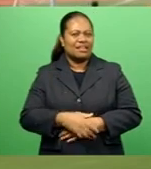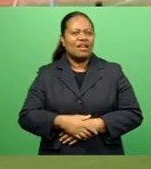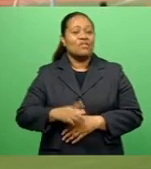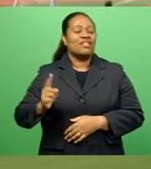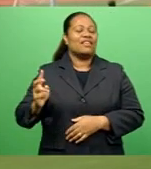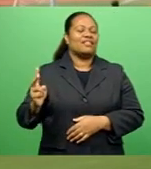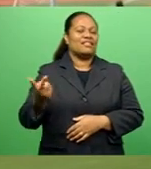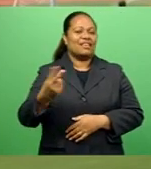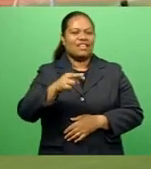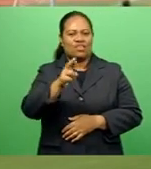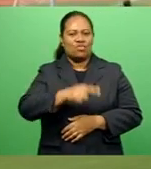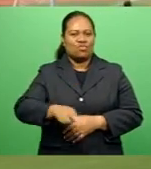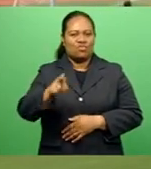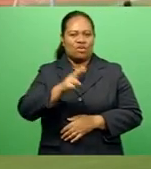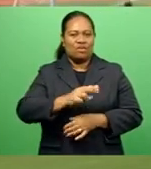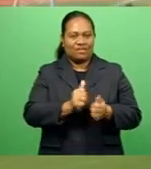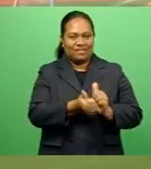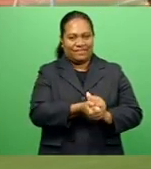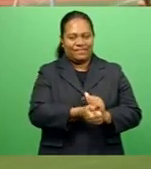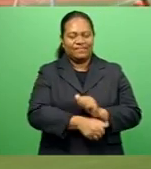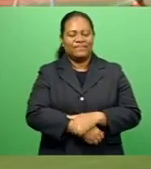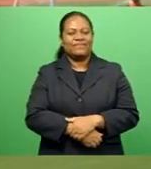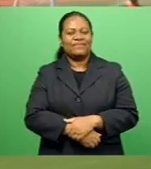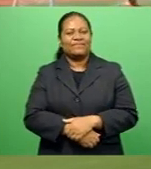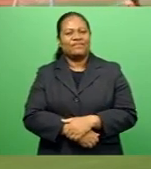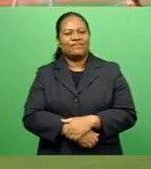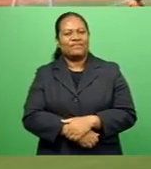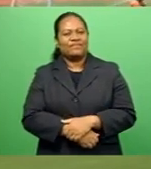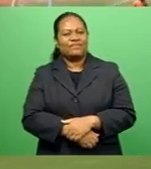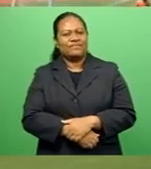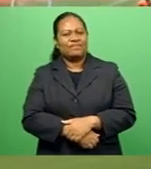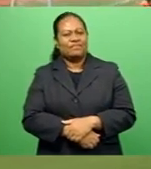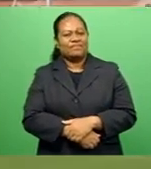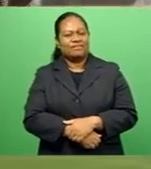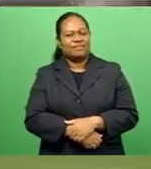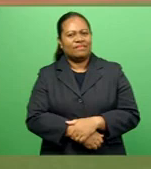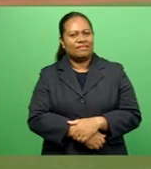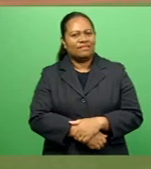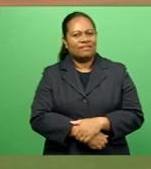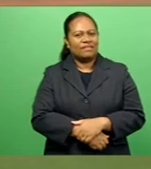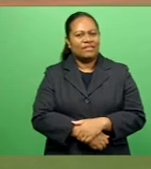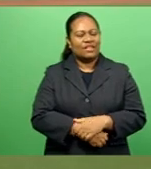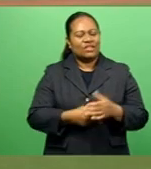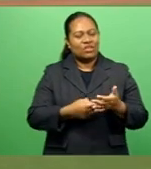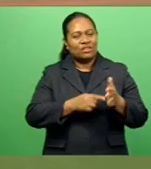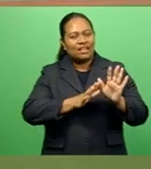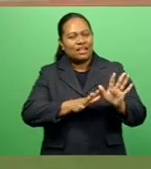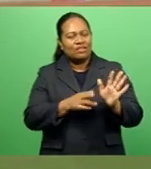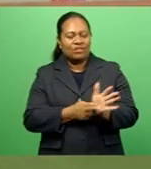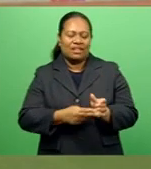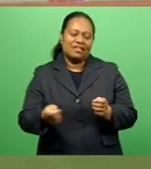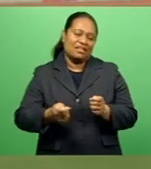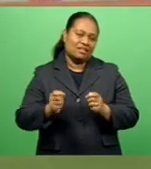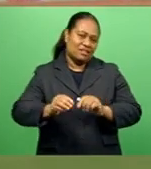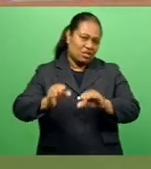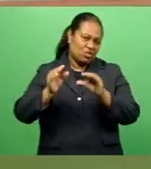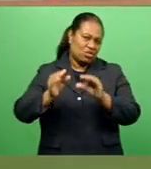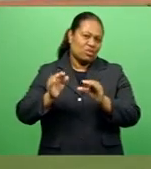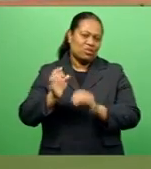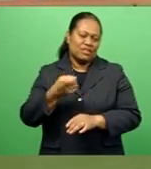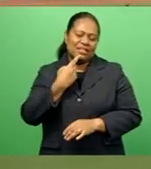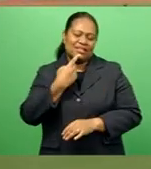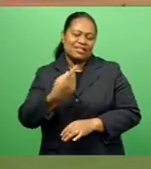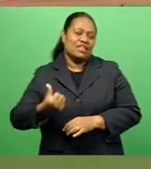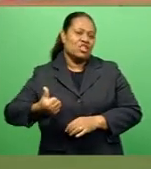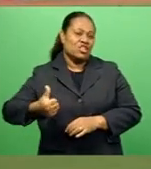second round. I think probably over the midfield. Tailevu Naitasiri coach Alvin Gaunda is